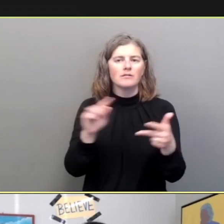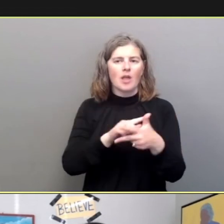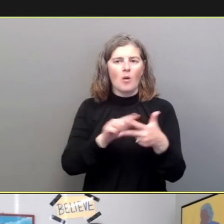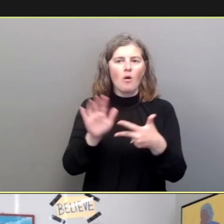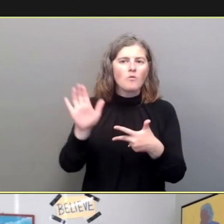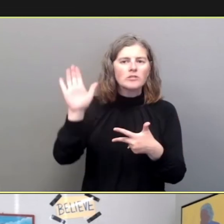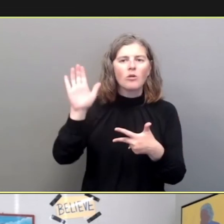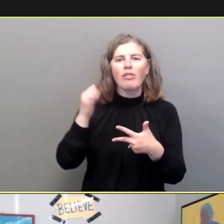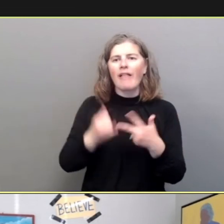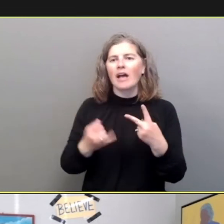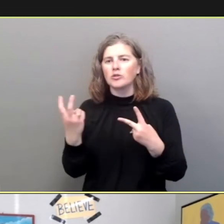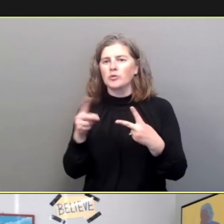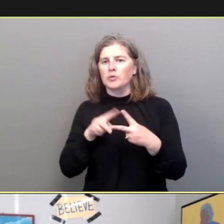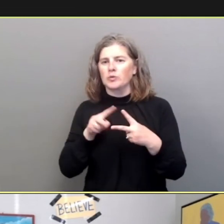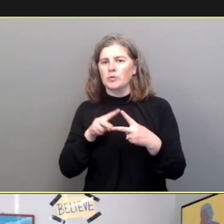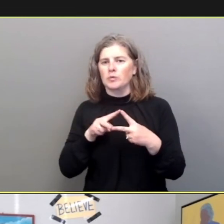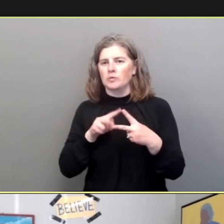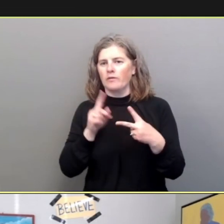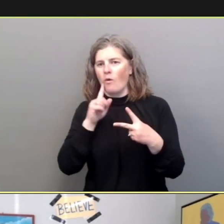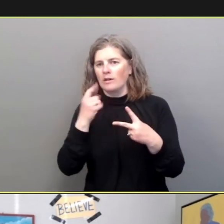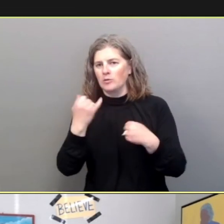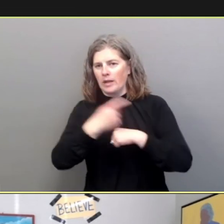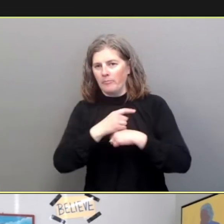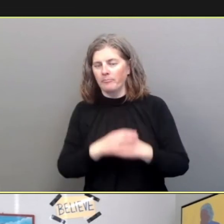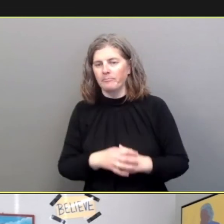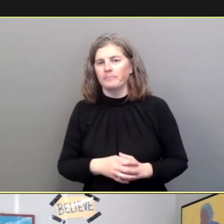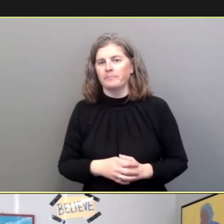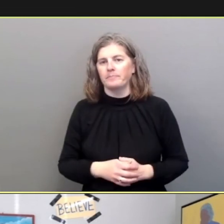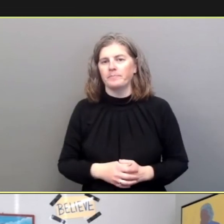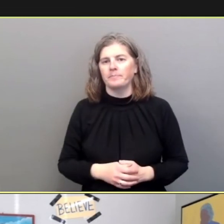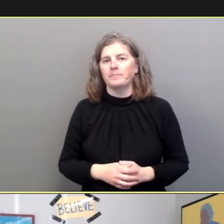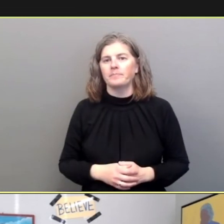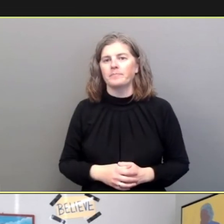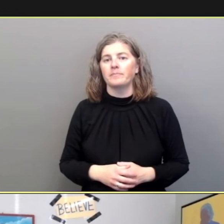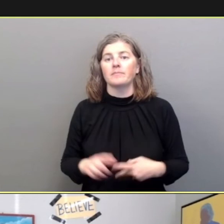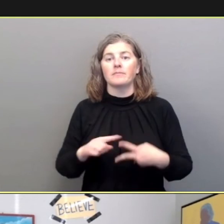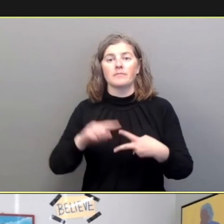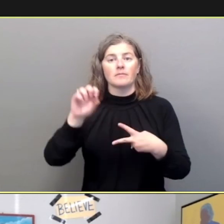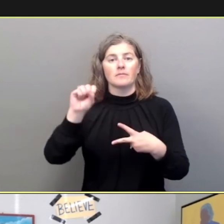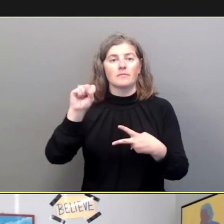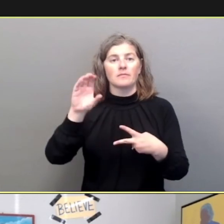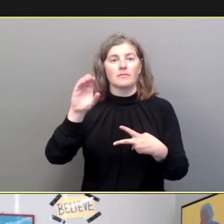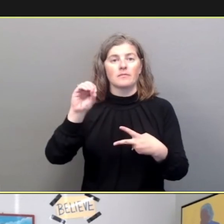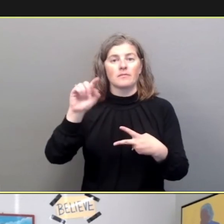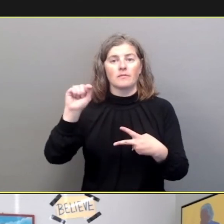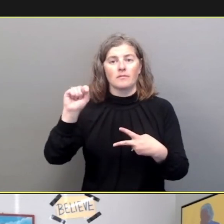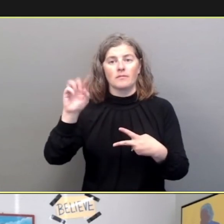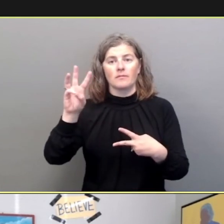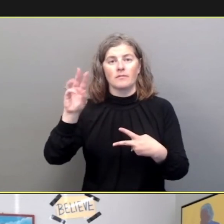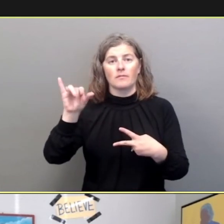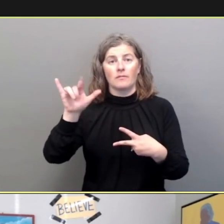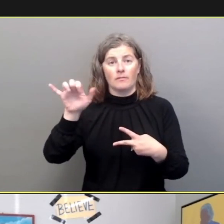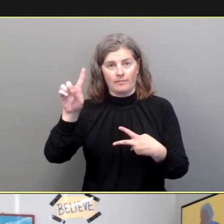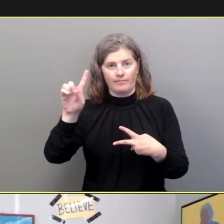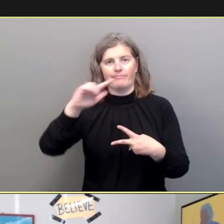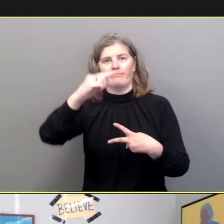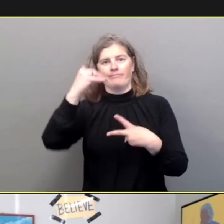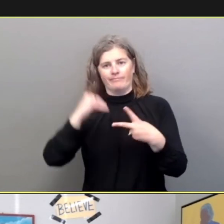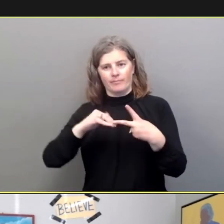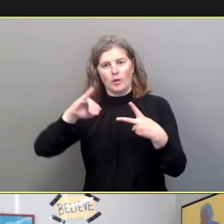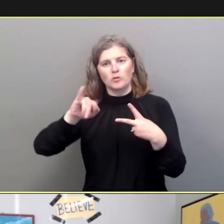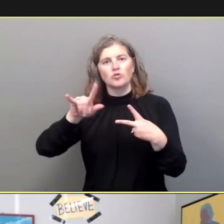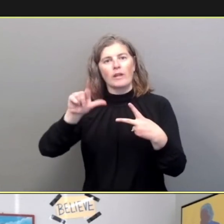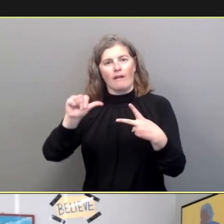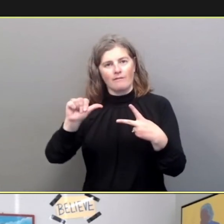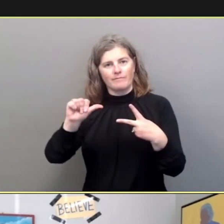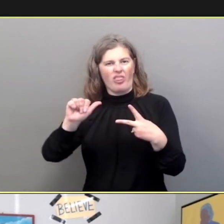as the final questions for the day. So Scott Weiland, we will turn next to you, and then it looks like Julia would like to ask another